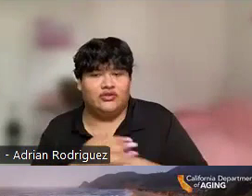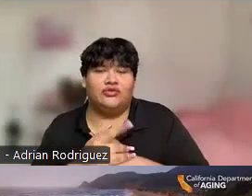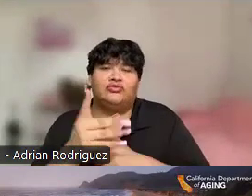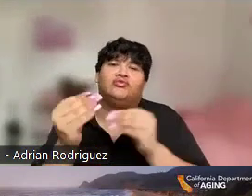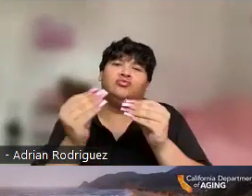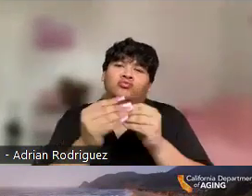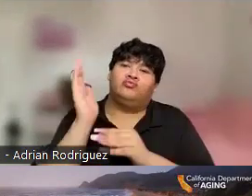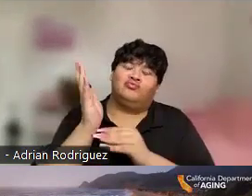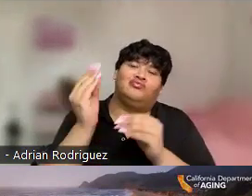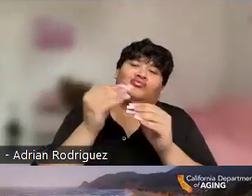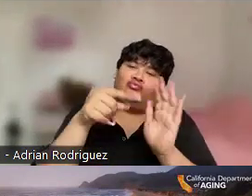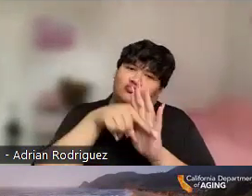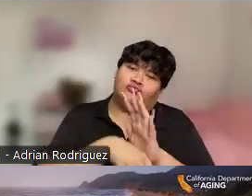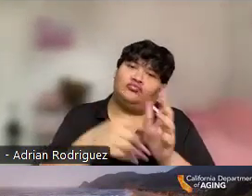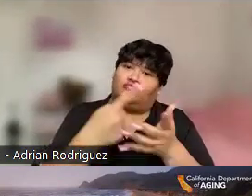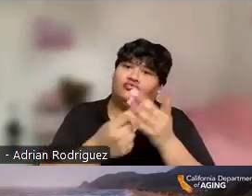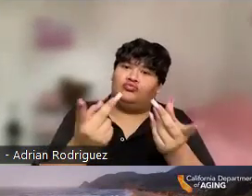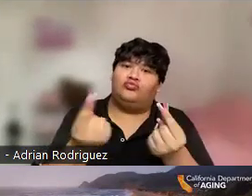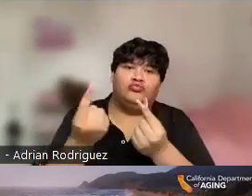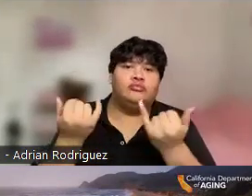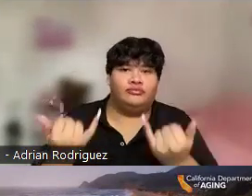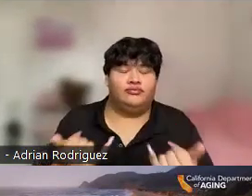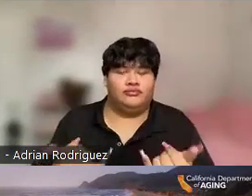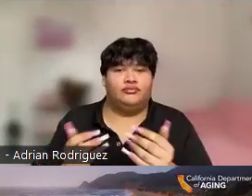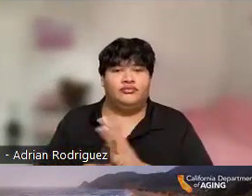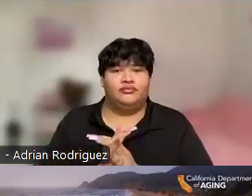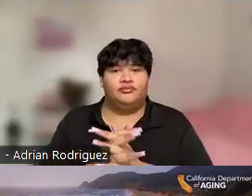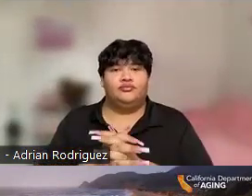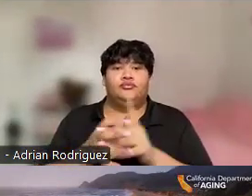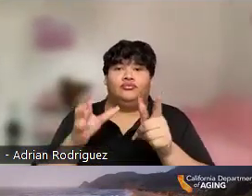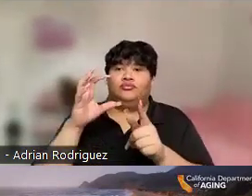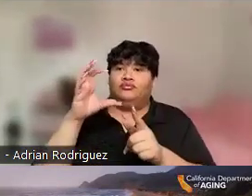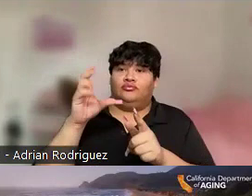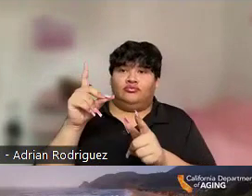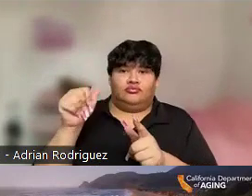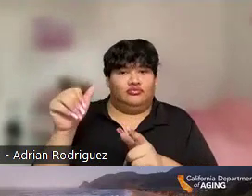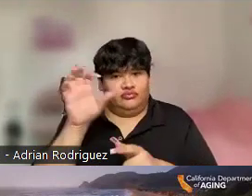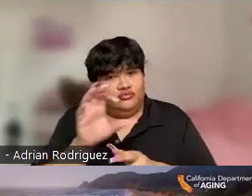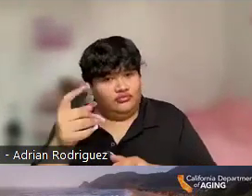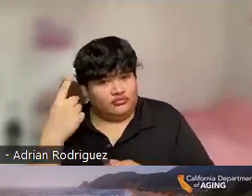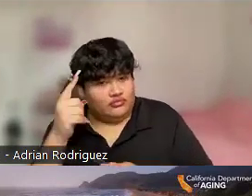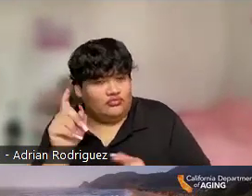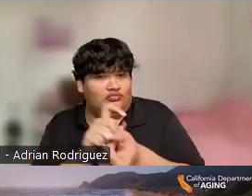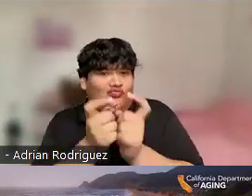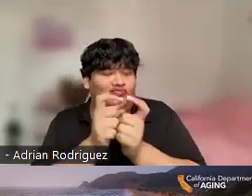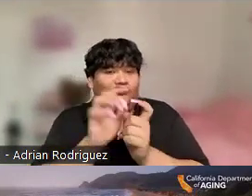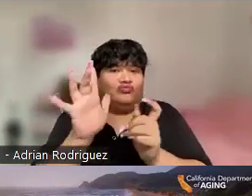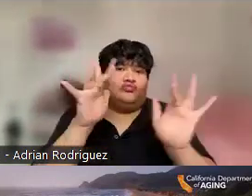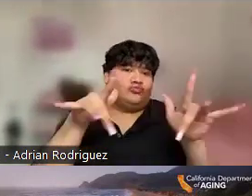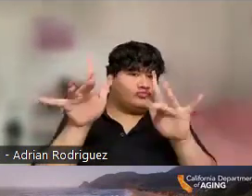more about what we're doing now. If we can go to the next slide. CDA is looking at redesigning our current website,